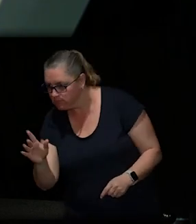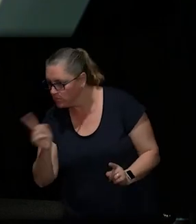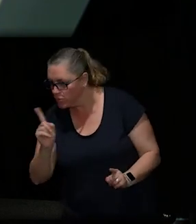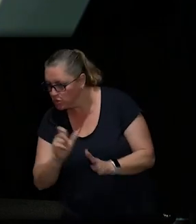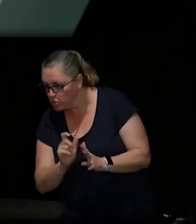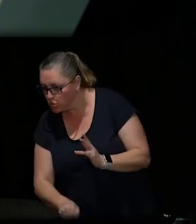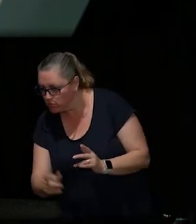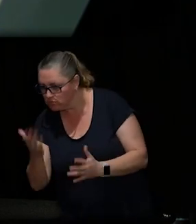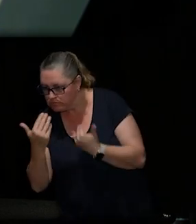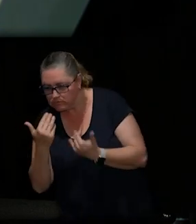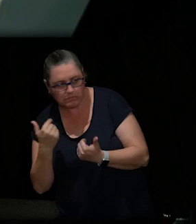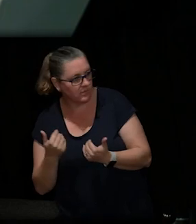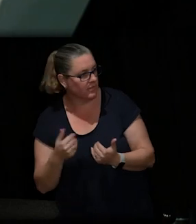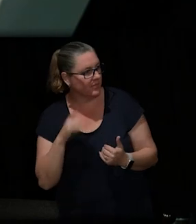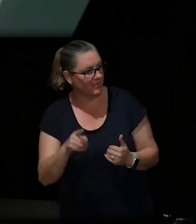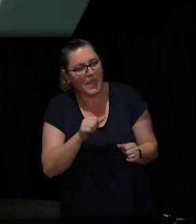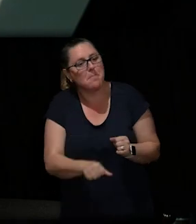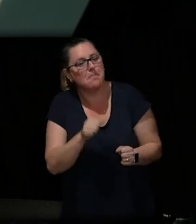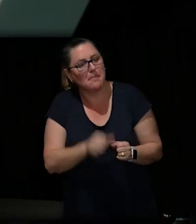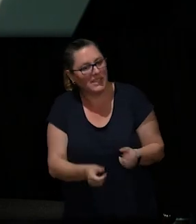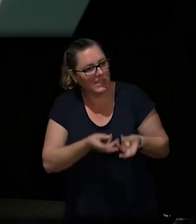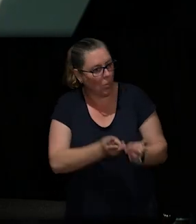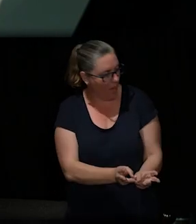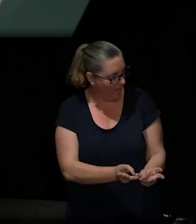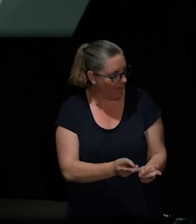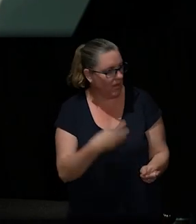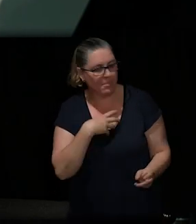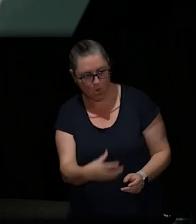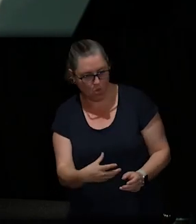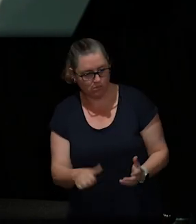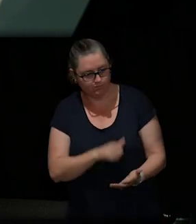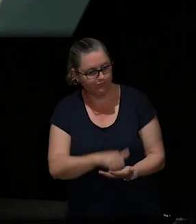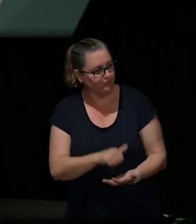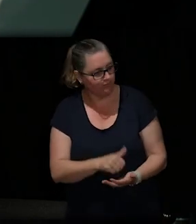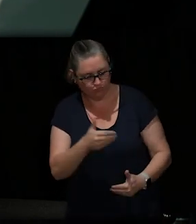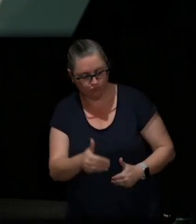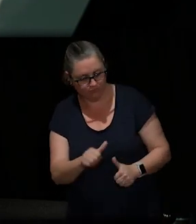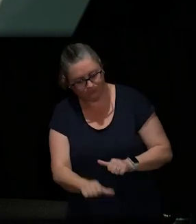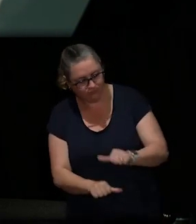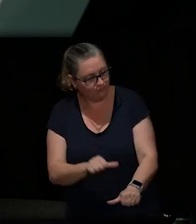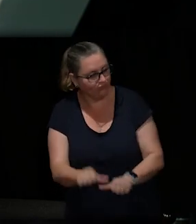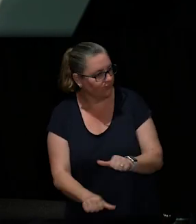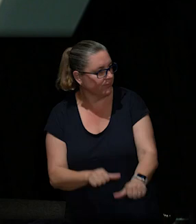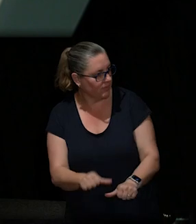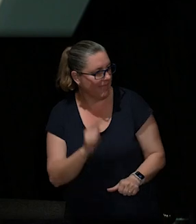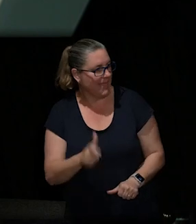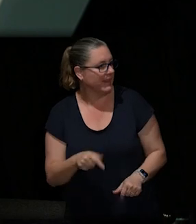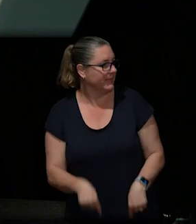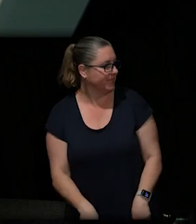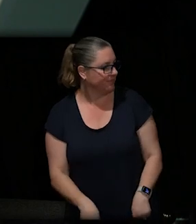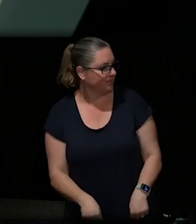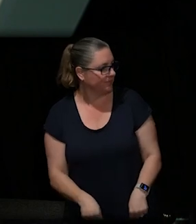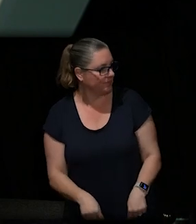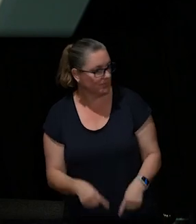in a sort of formalised way. And, I, you know, I, it's a tradition we could